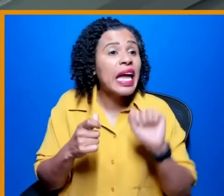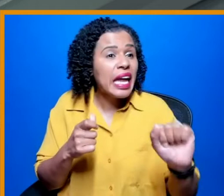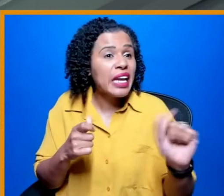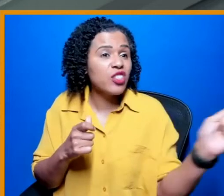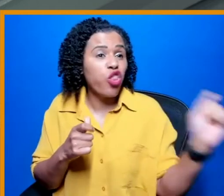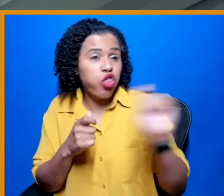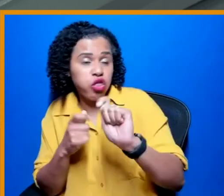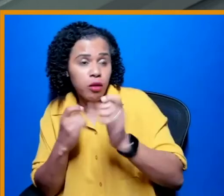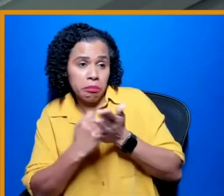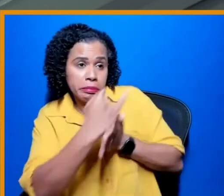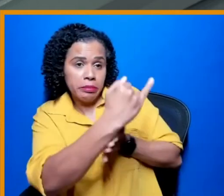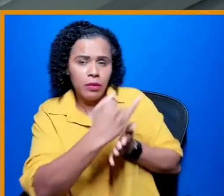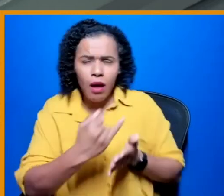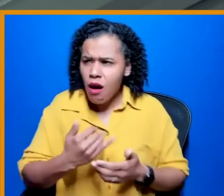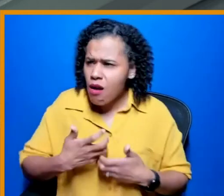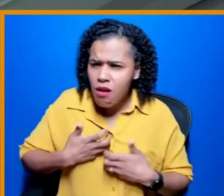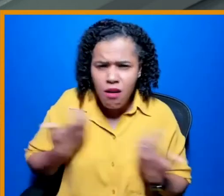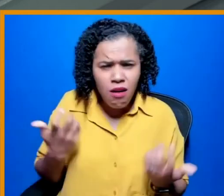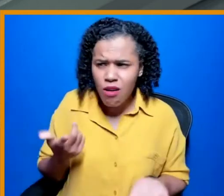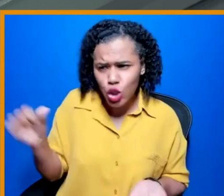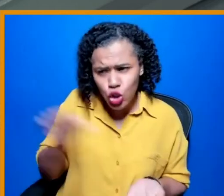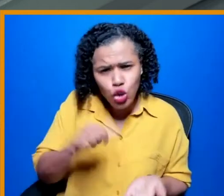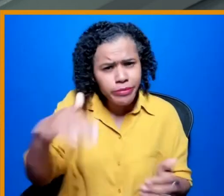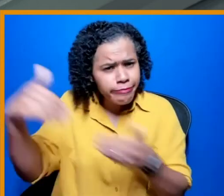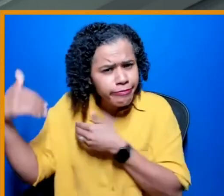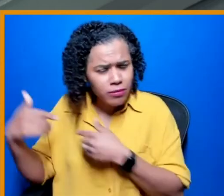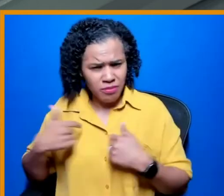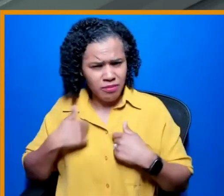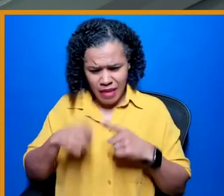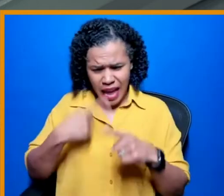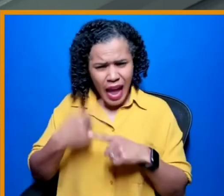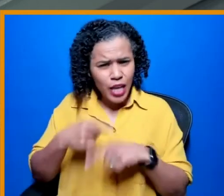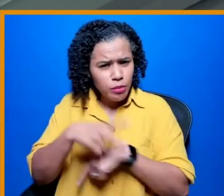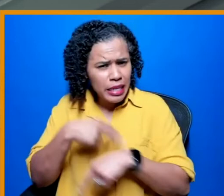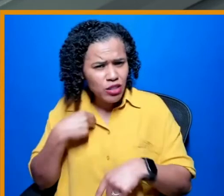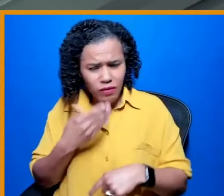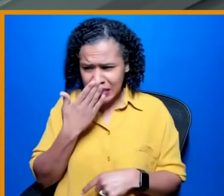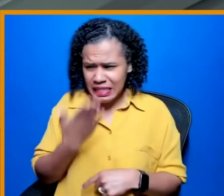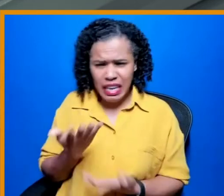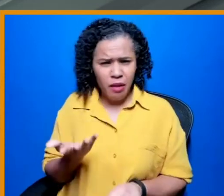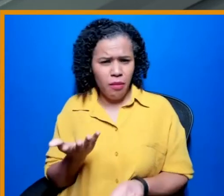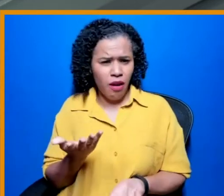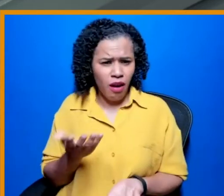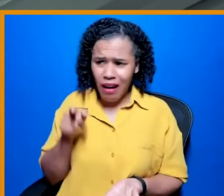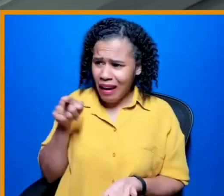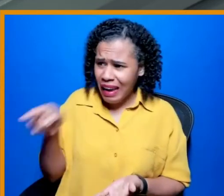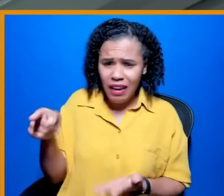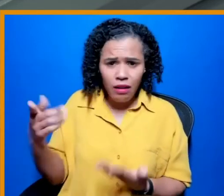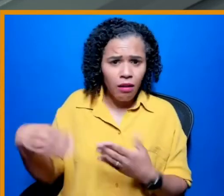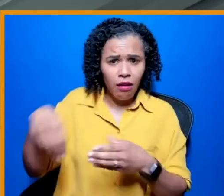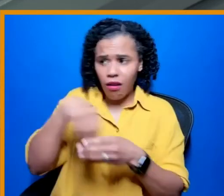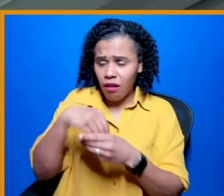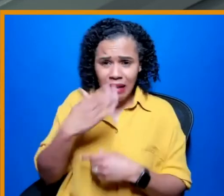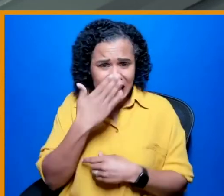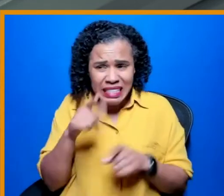something I felt particularly angry about. As a former police officer, it felt to me like the accused had also been allowed to be a member of the jury. I spoke